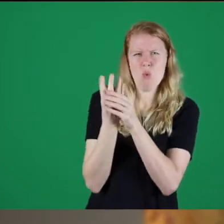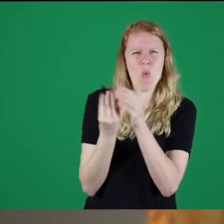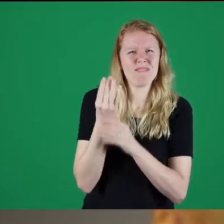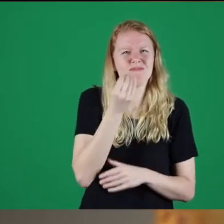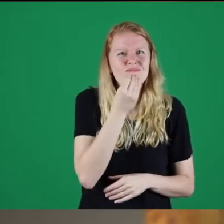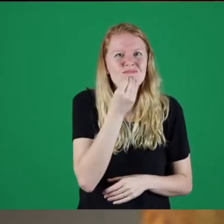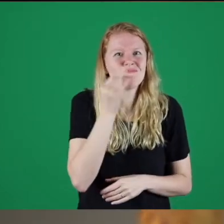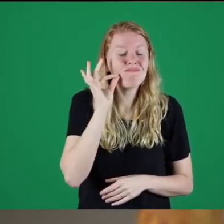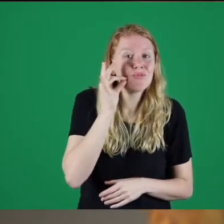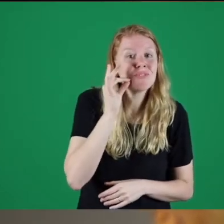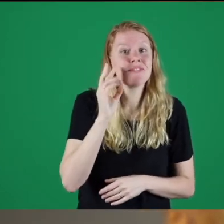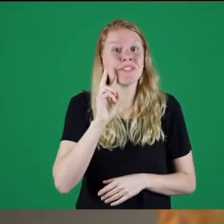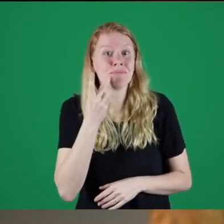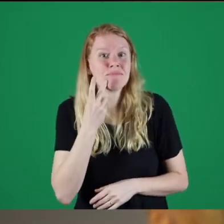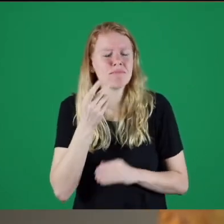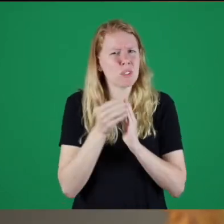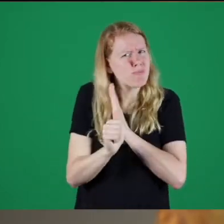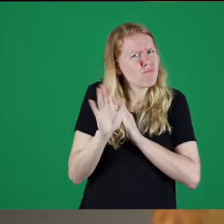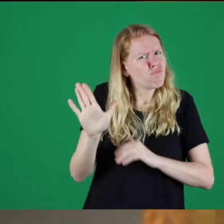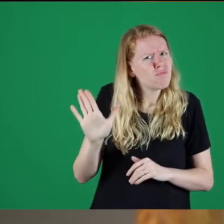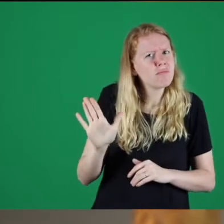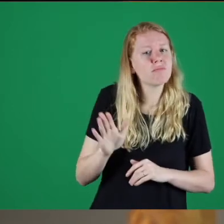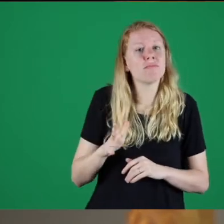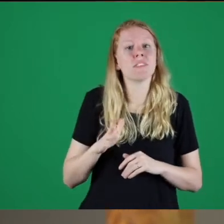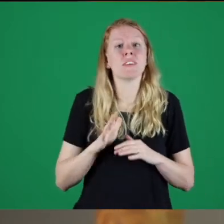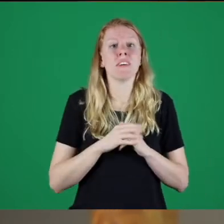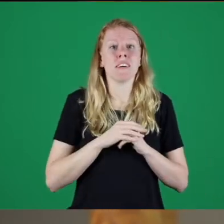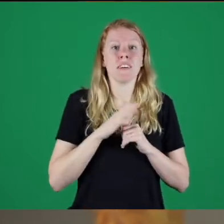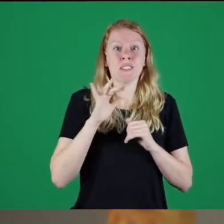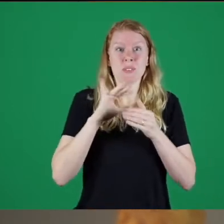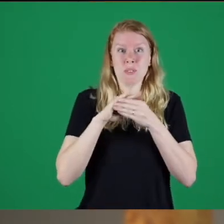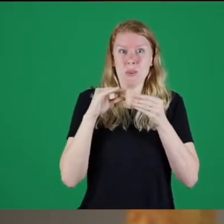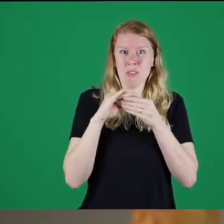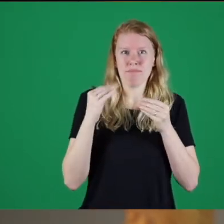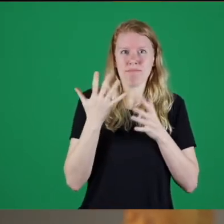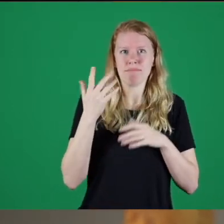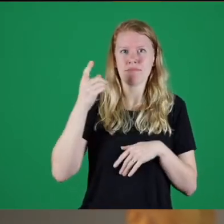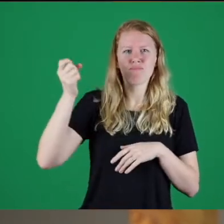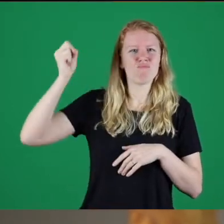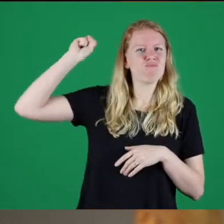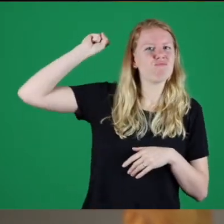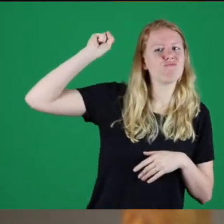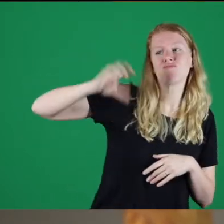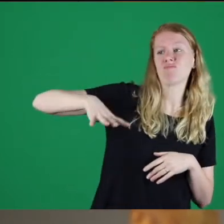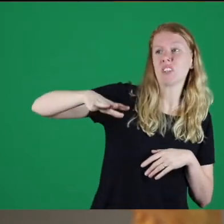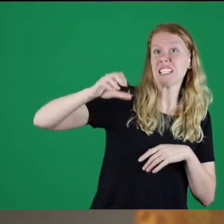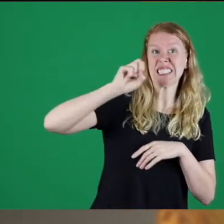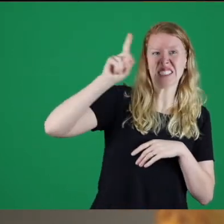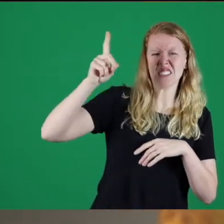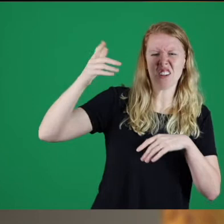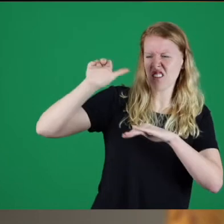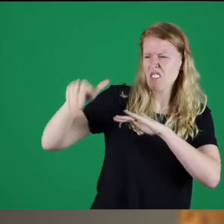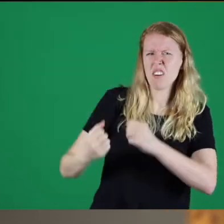produce. It was said in this village that the people could drop a seed on the ground and it would have no problem growing overnight.